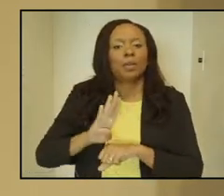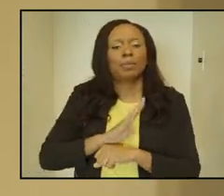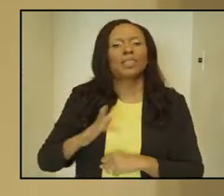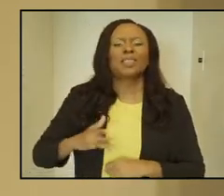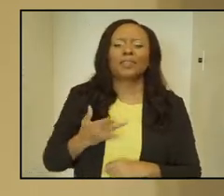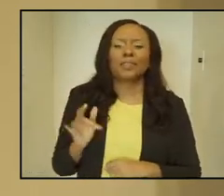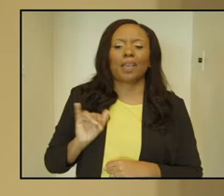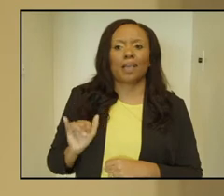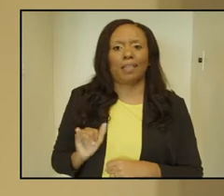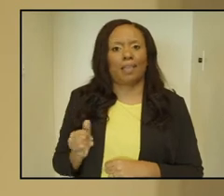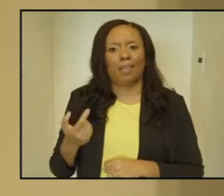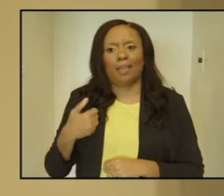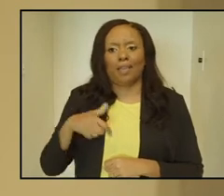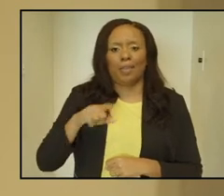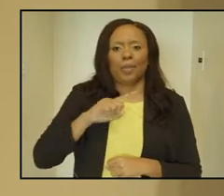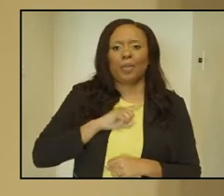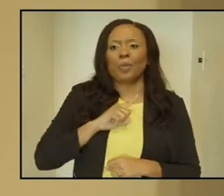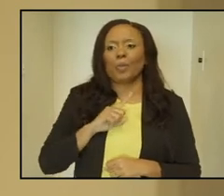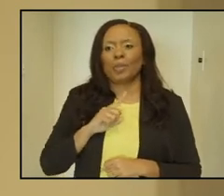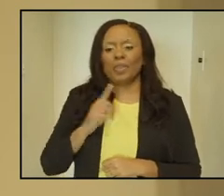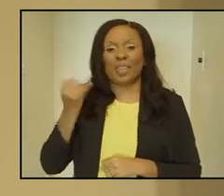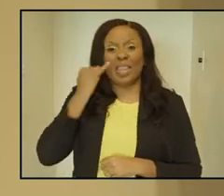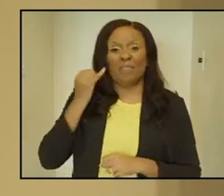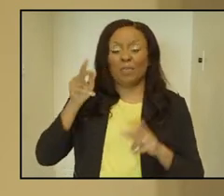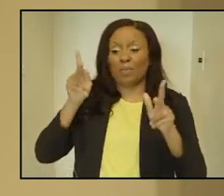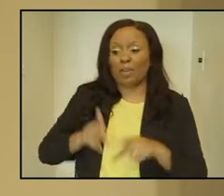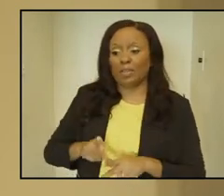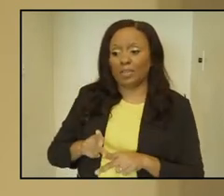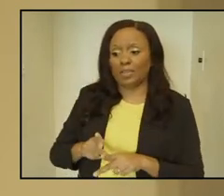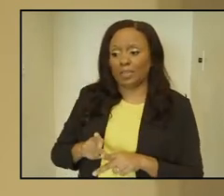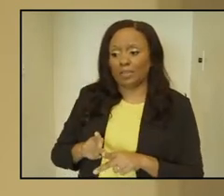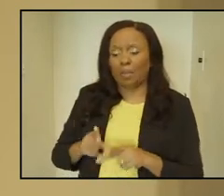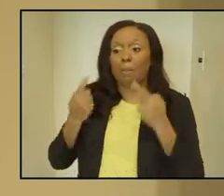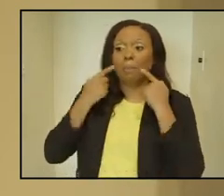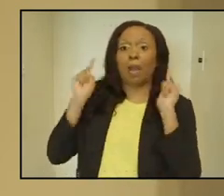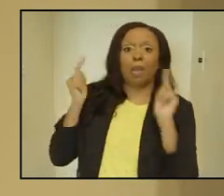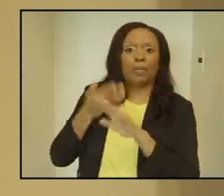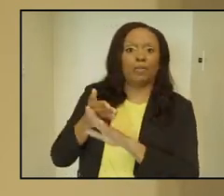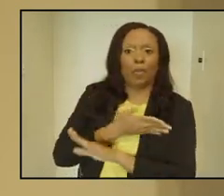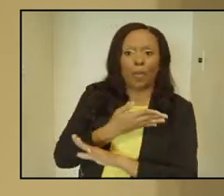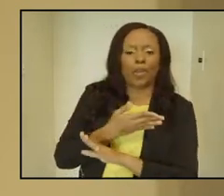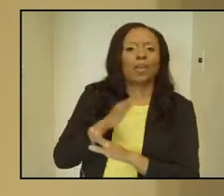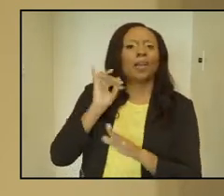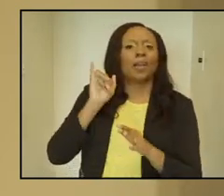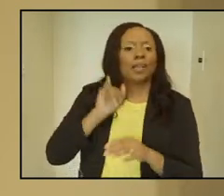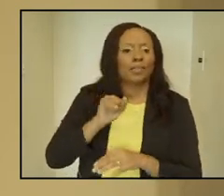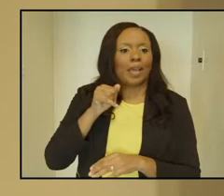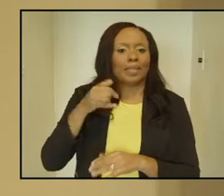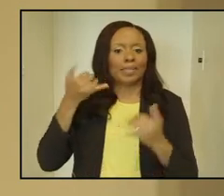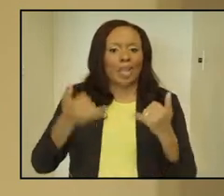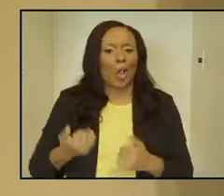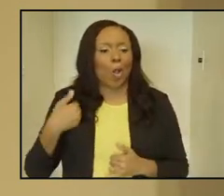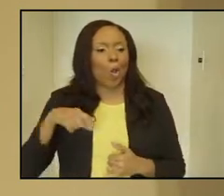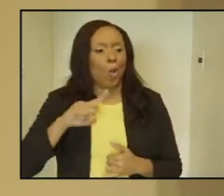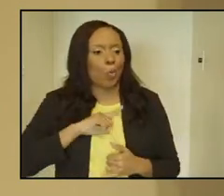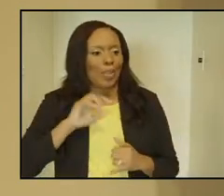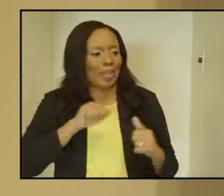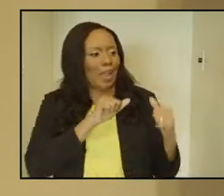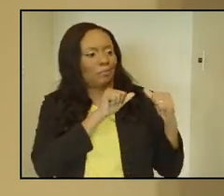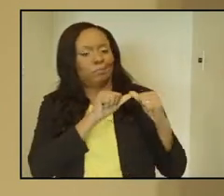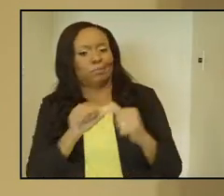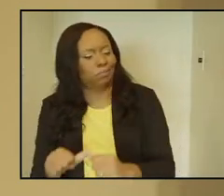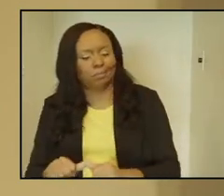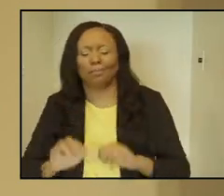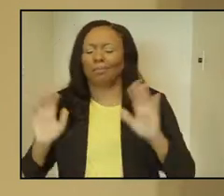one of the deep cultural changes that we have to manage. I spoke about it last night with Future Barbados. You're going to hear me